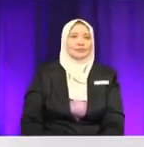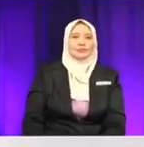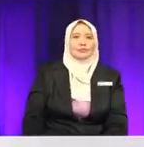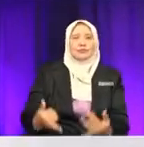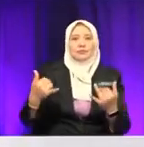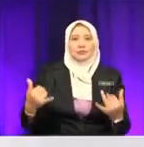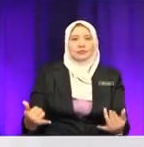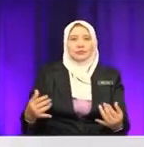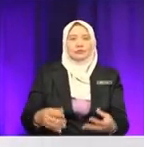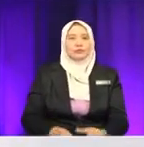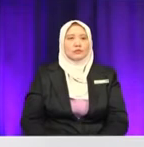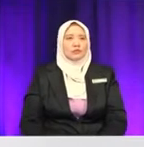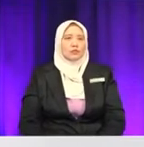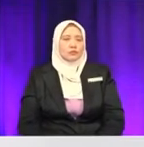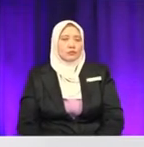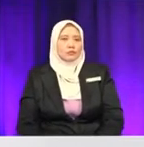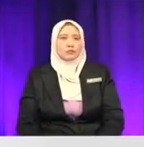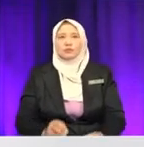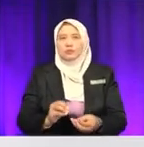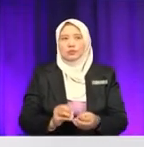sentence. Mm-hmm. Follow me, guys.